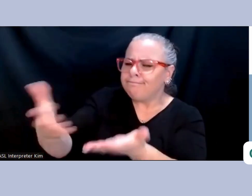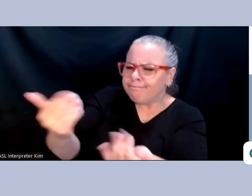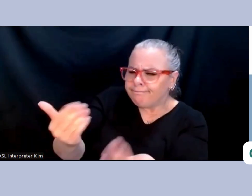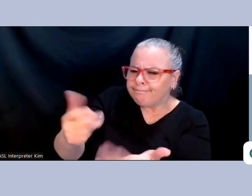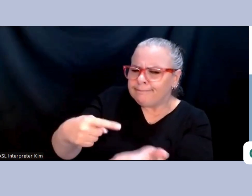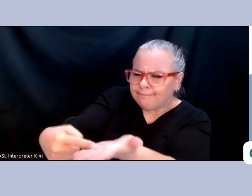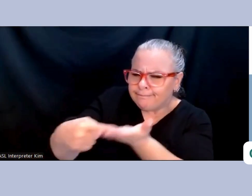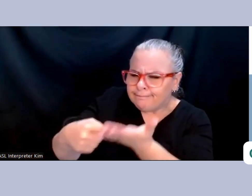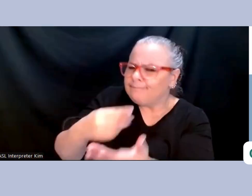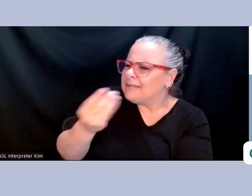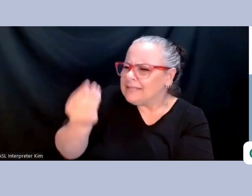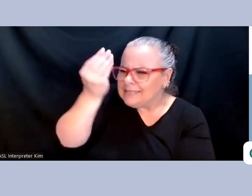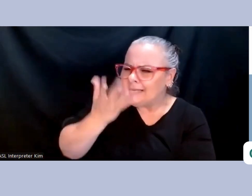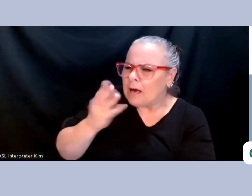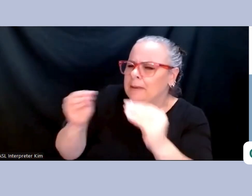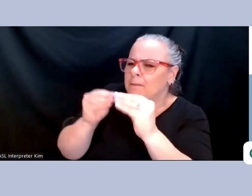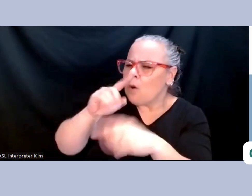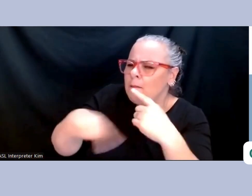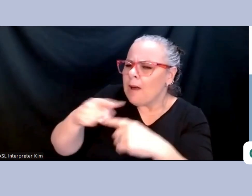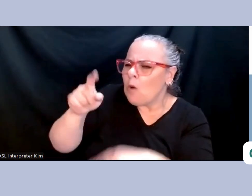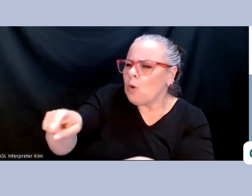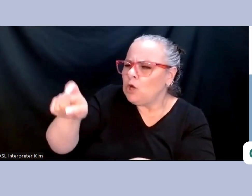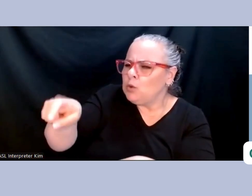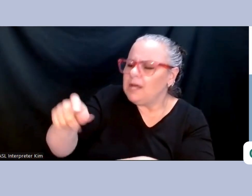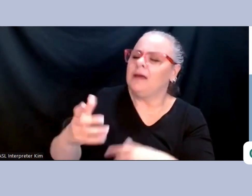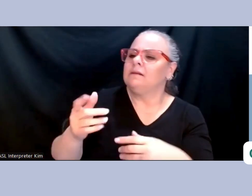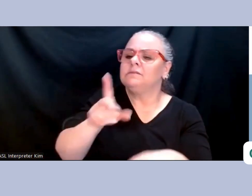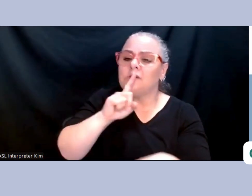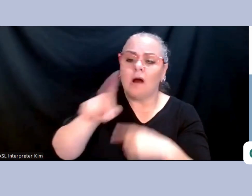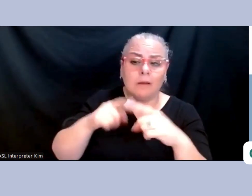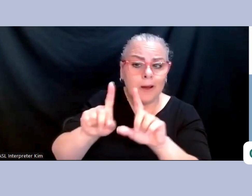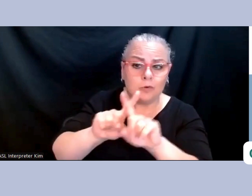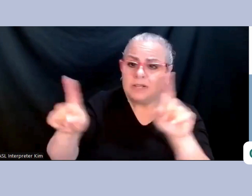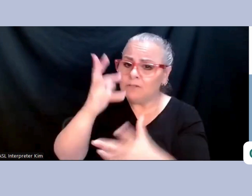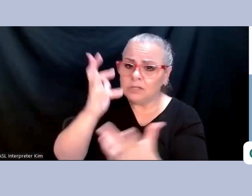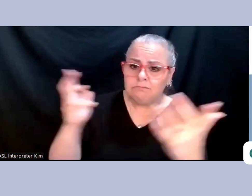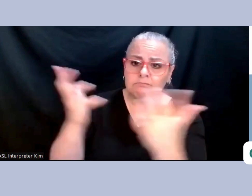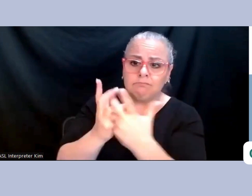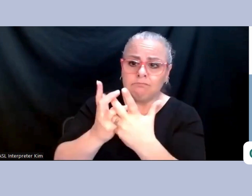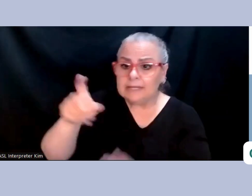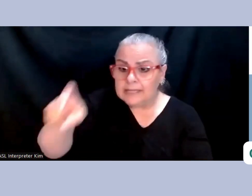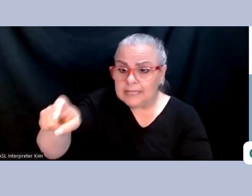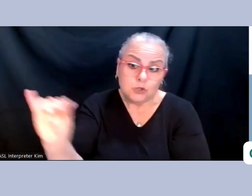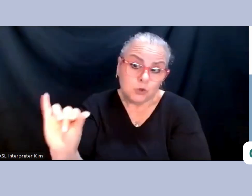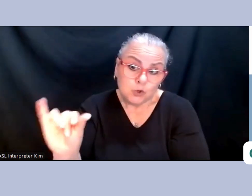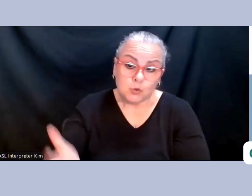understanding of your request and talk about different reasonable accommodation options.